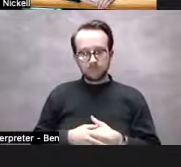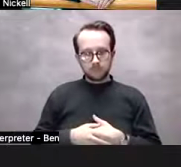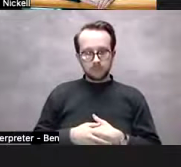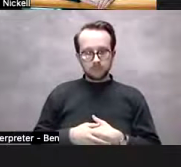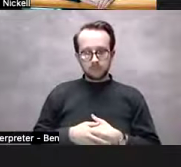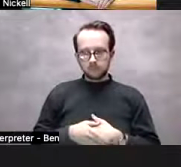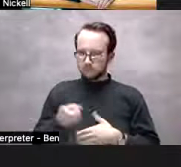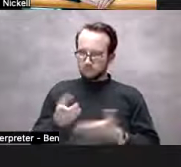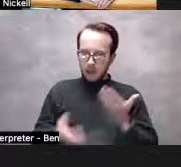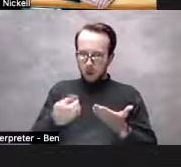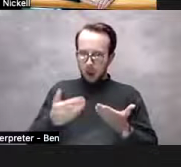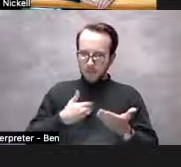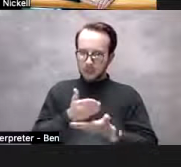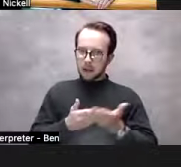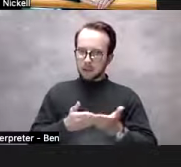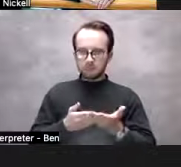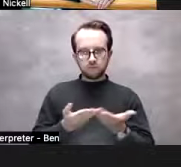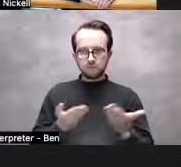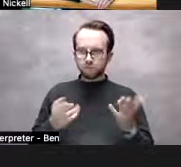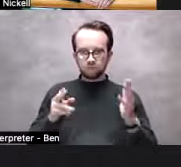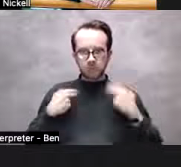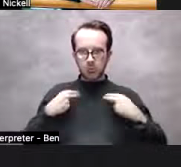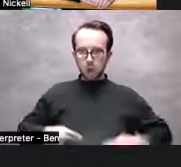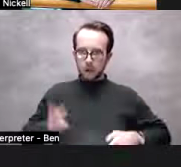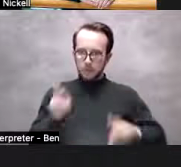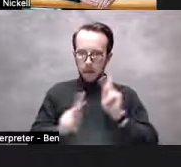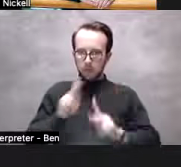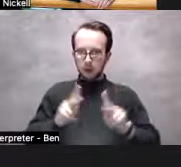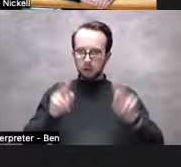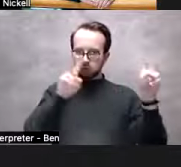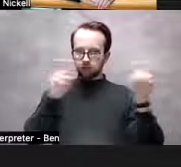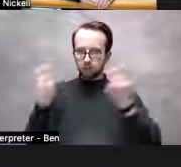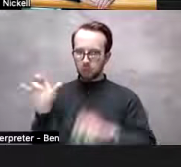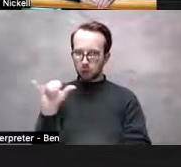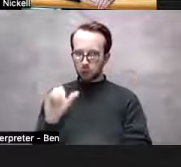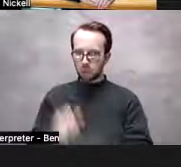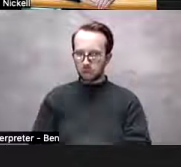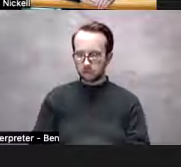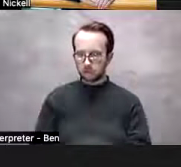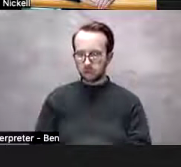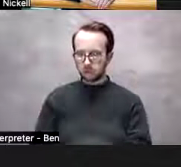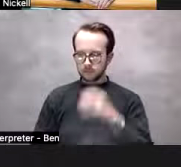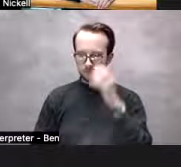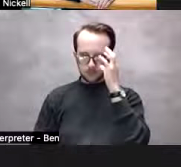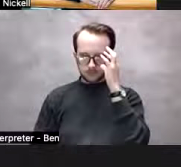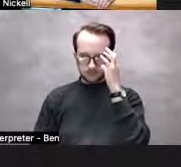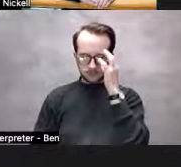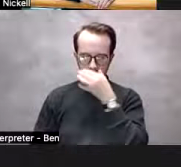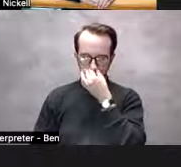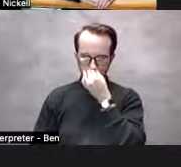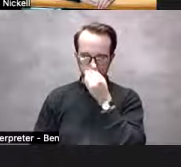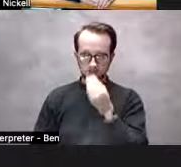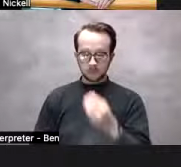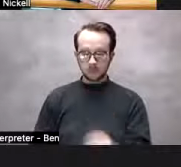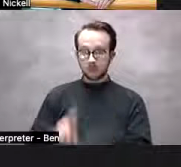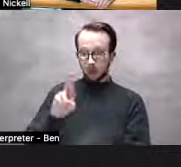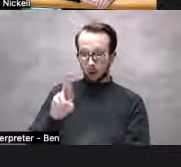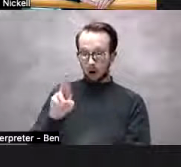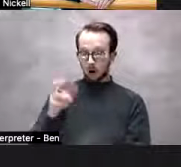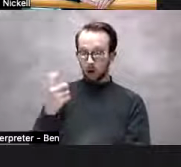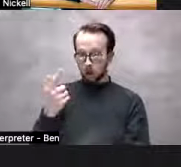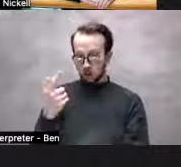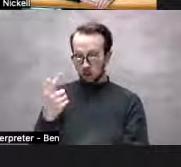human subjects as well. And the parent announcements for these three are different than each other. Now, with the R21 grants, you